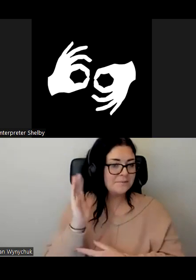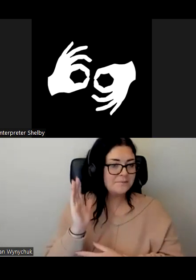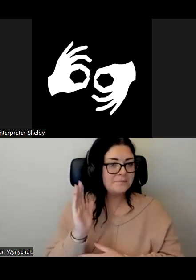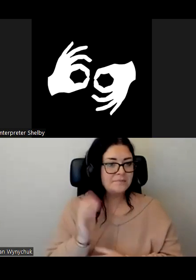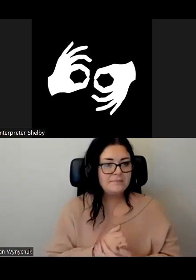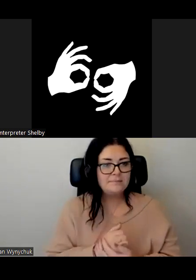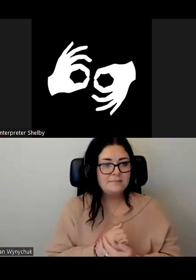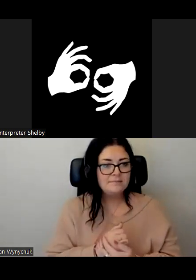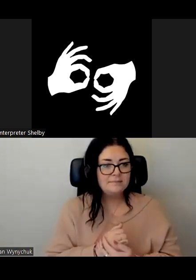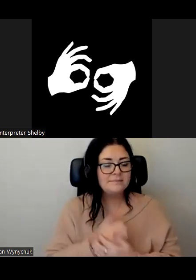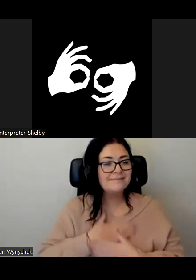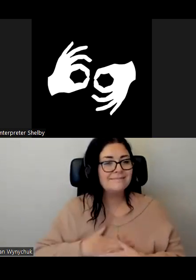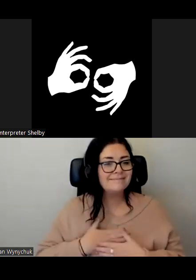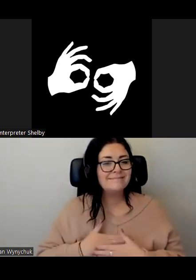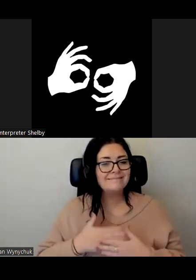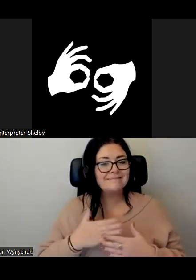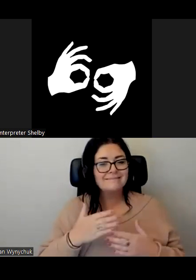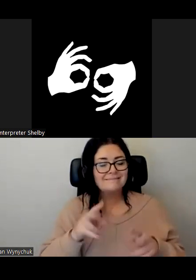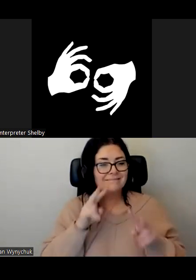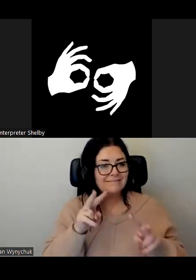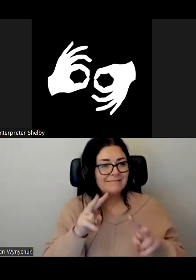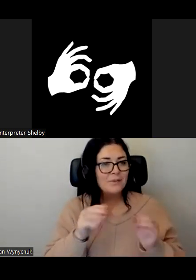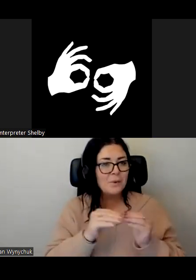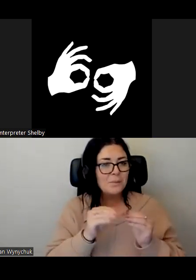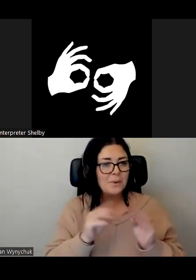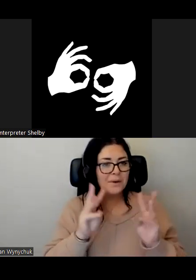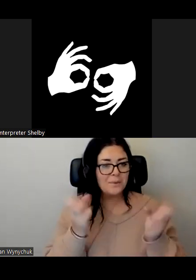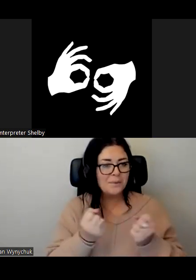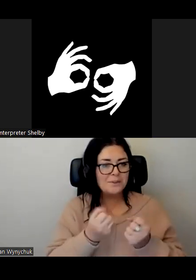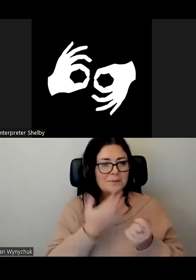stay tuned for future sessions.